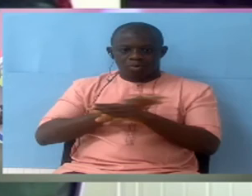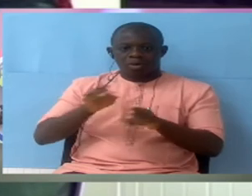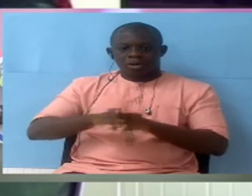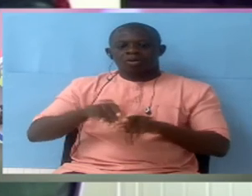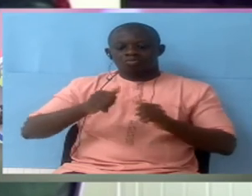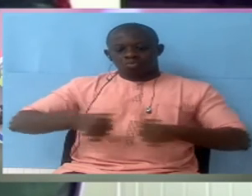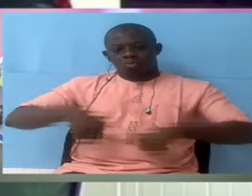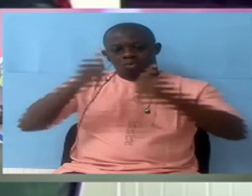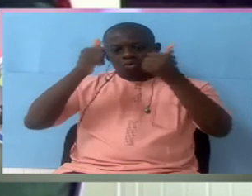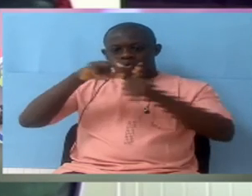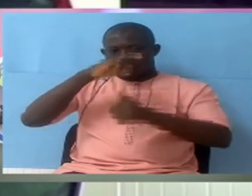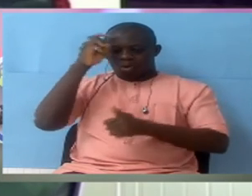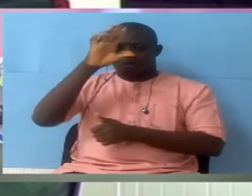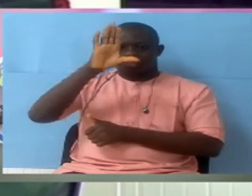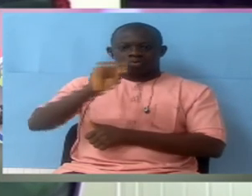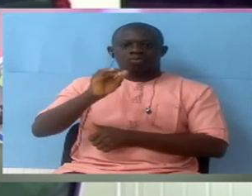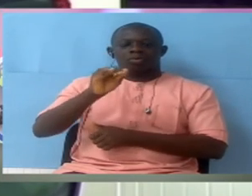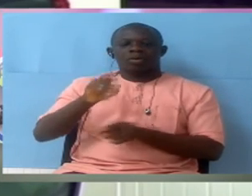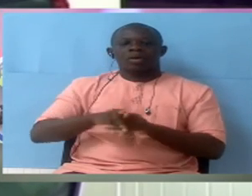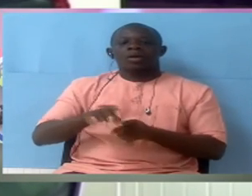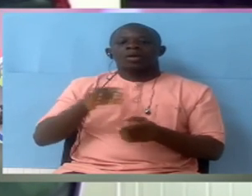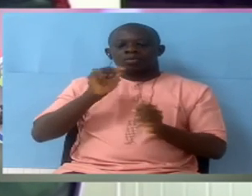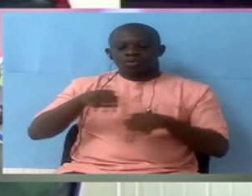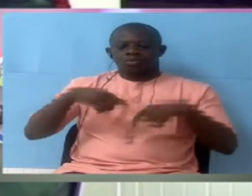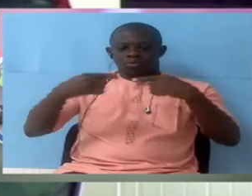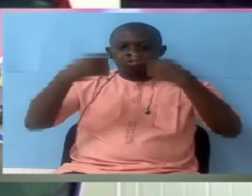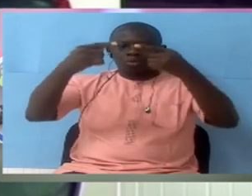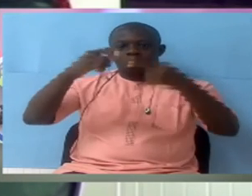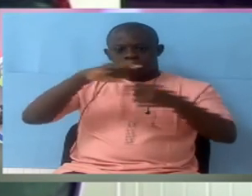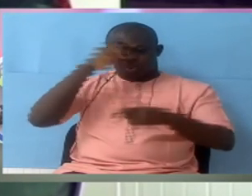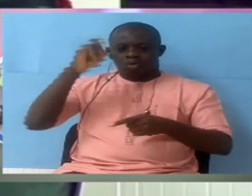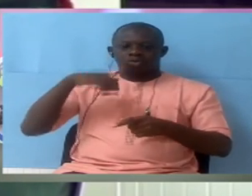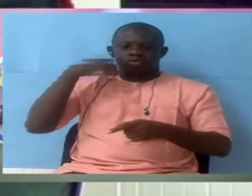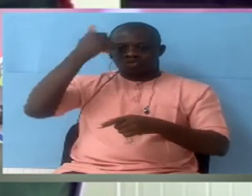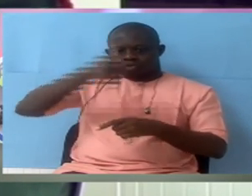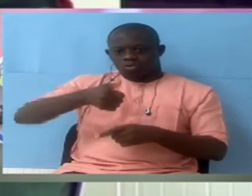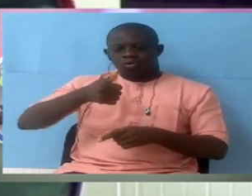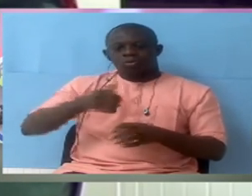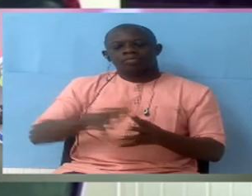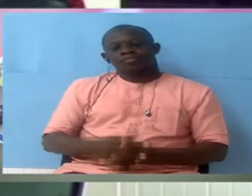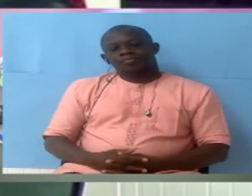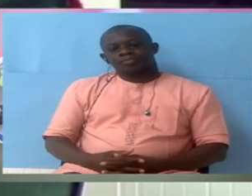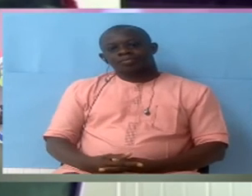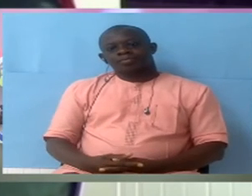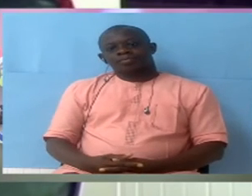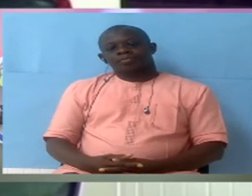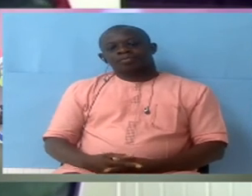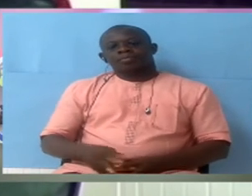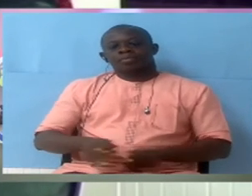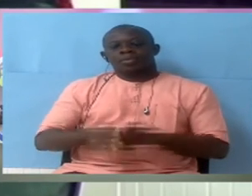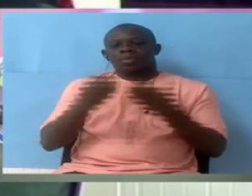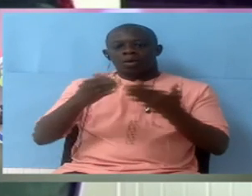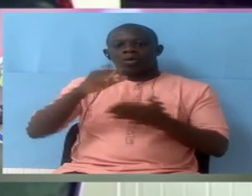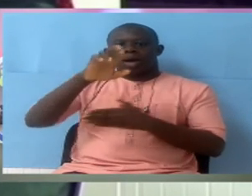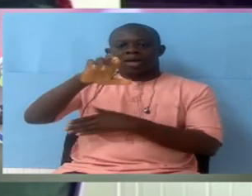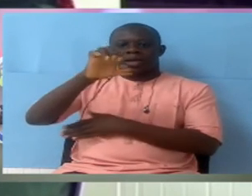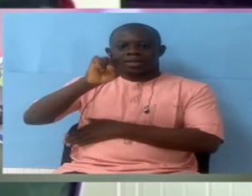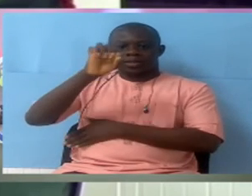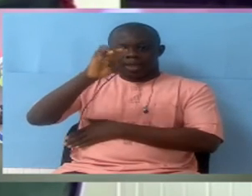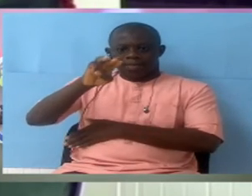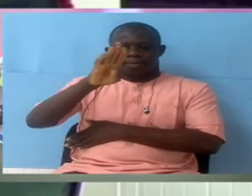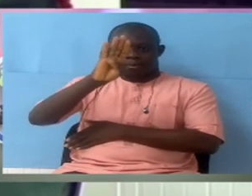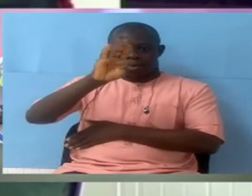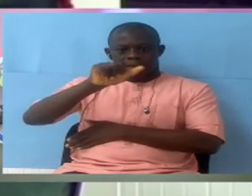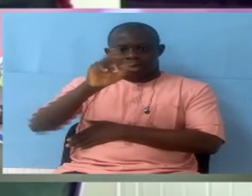well done. Ci liggéey bu rafet biñ def. That we will continue the work tomorrow. Ne ëlëg dinañ éggali liggéey bi. Then RSM Ba came to my